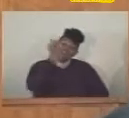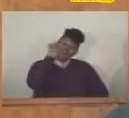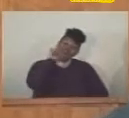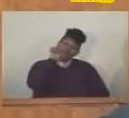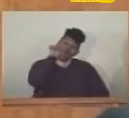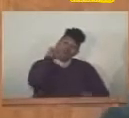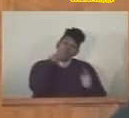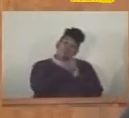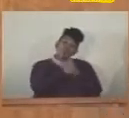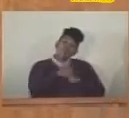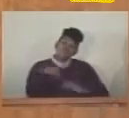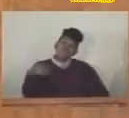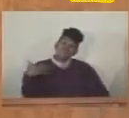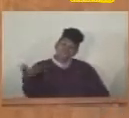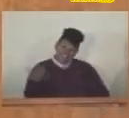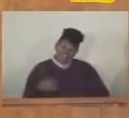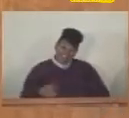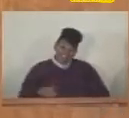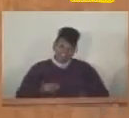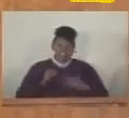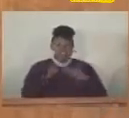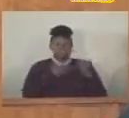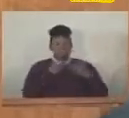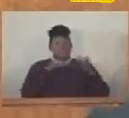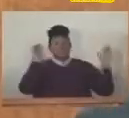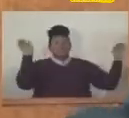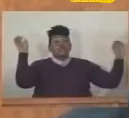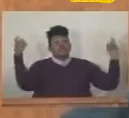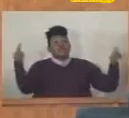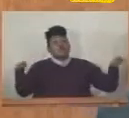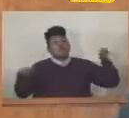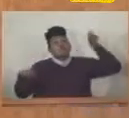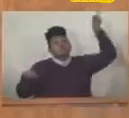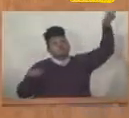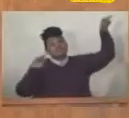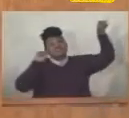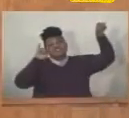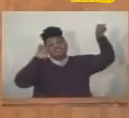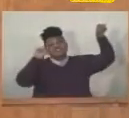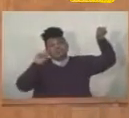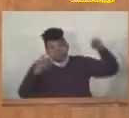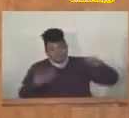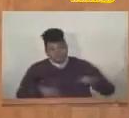5.1, despite the state of emergency.